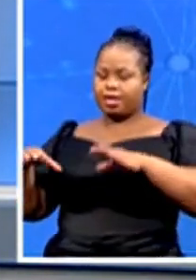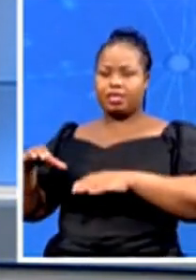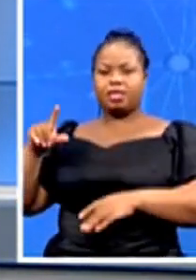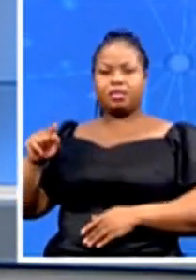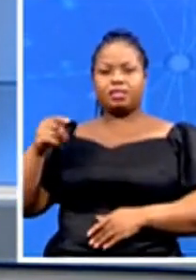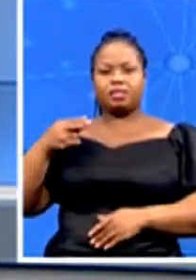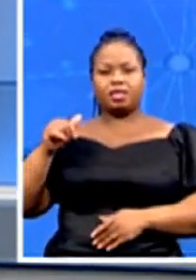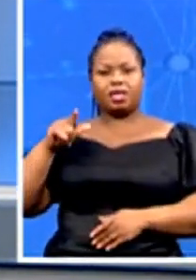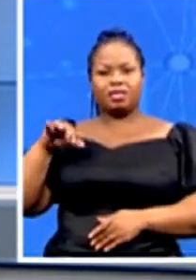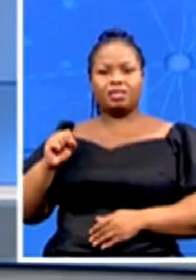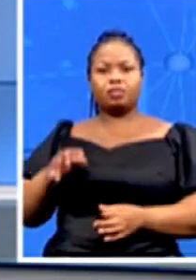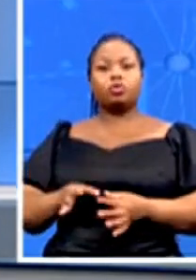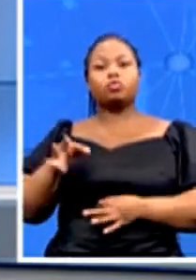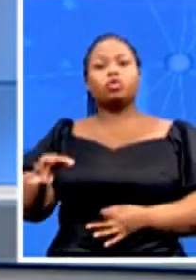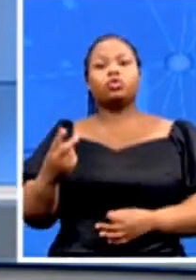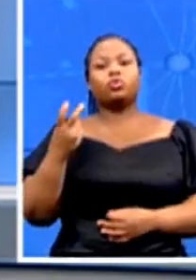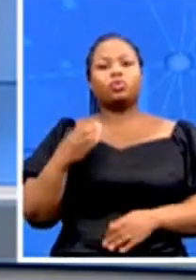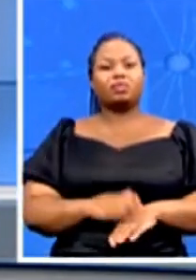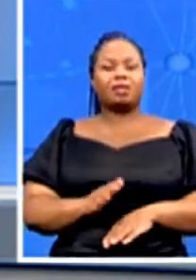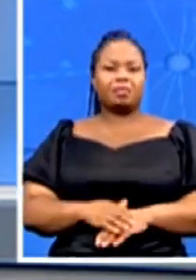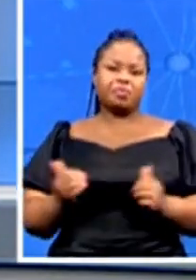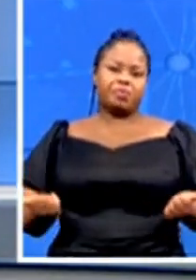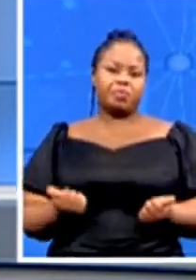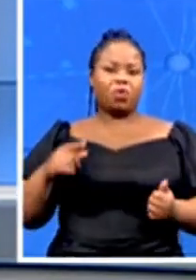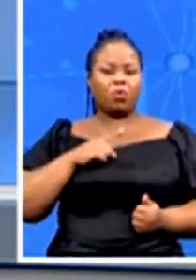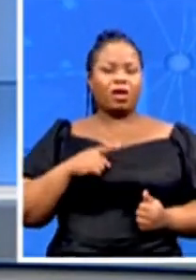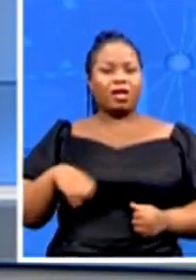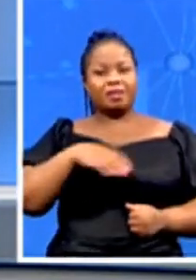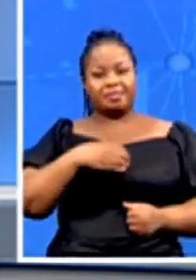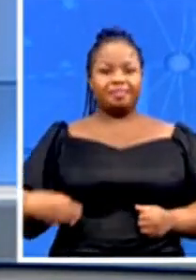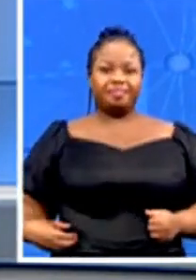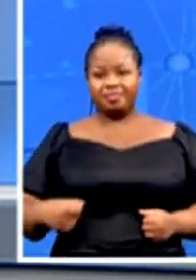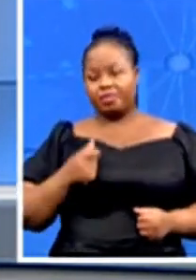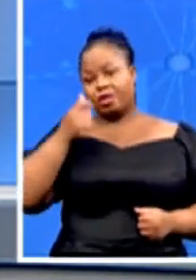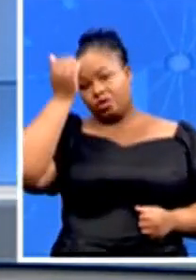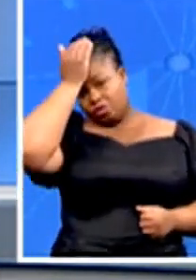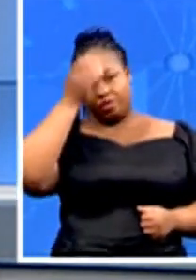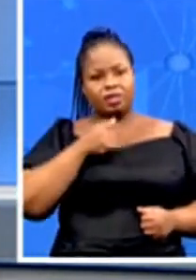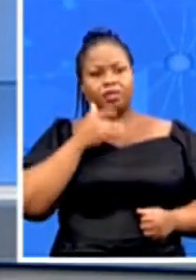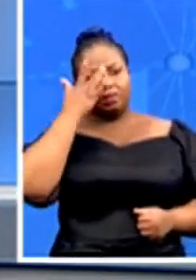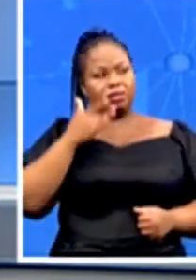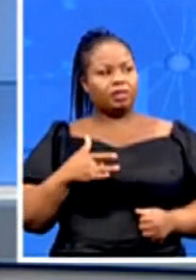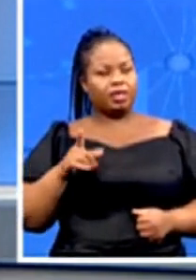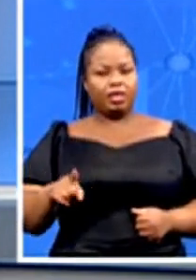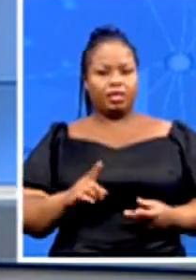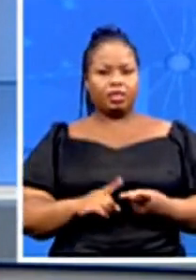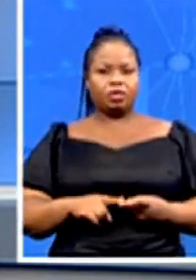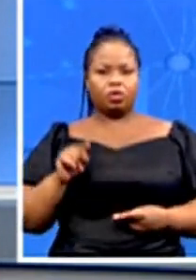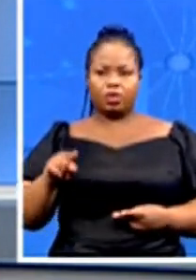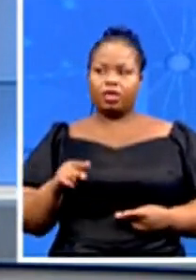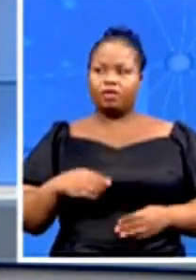of former President Jacob Zuma's ill health. Zuma and Thales are facing charges of corruption, racketeering and money laundering in connection